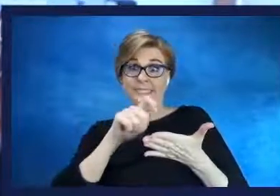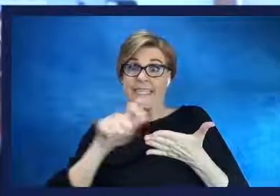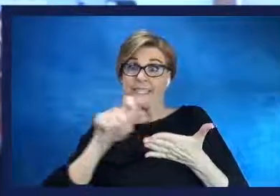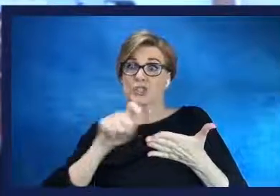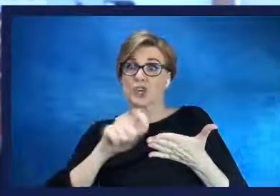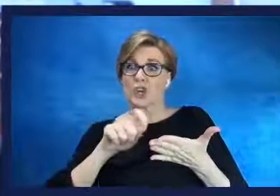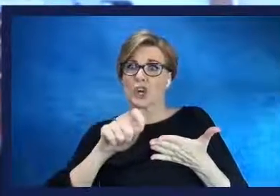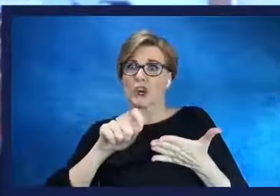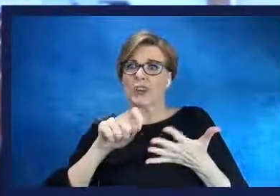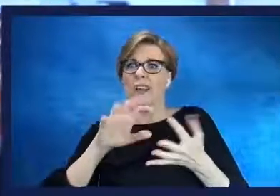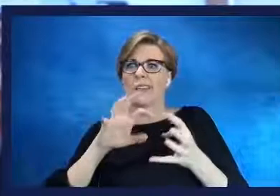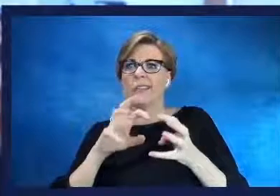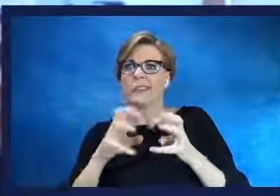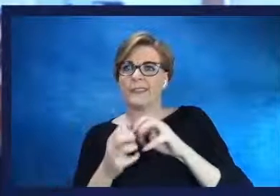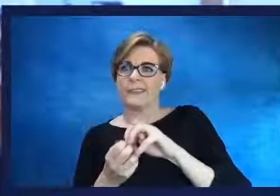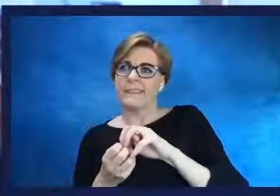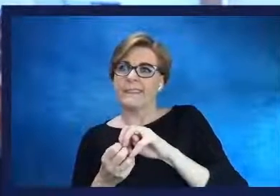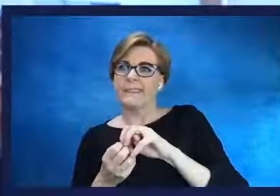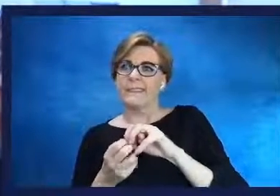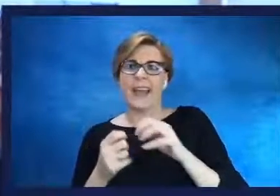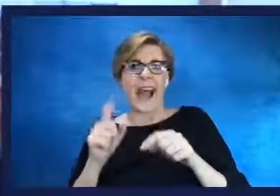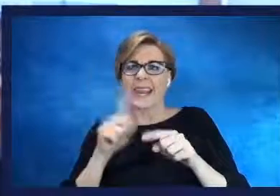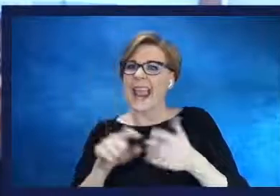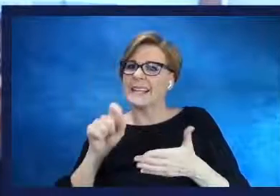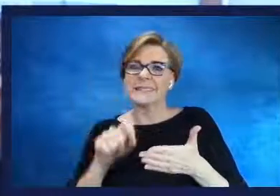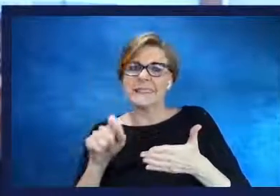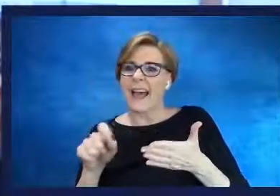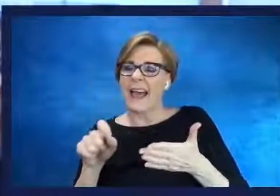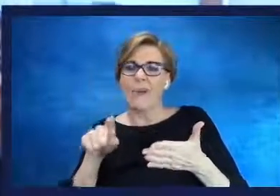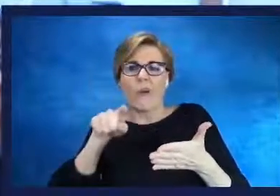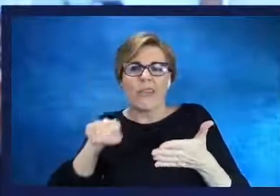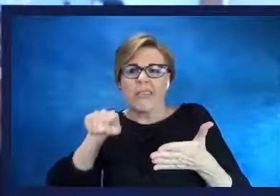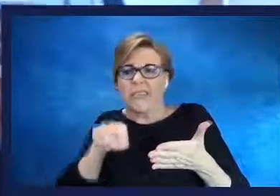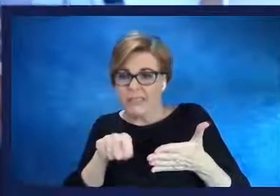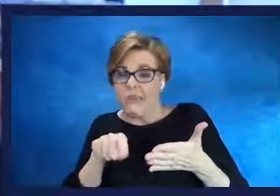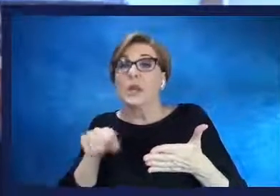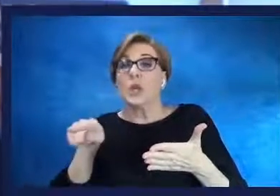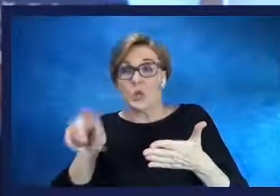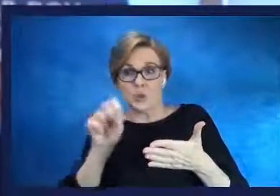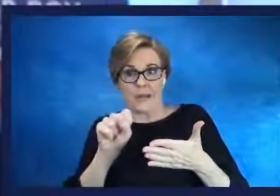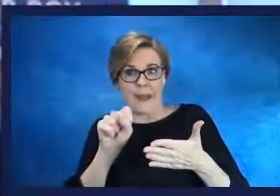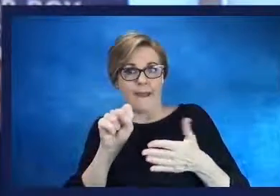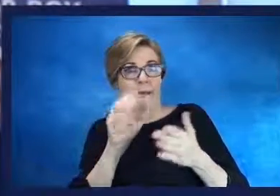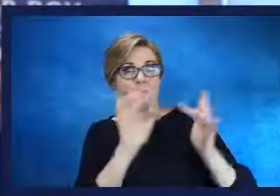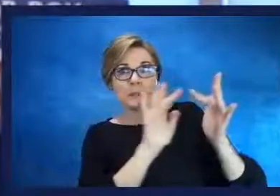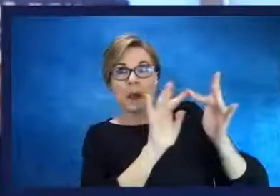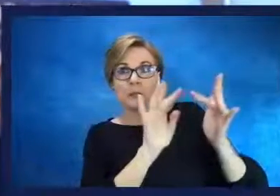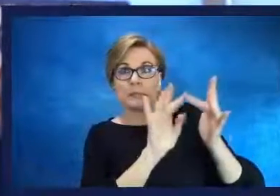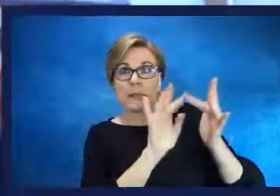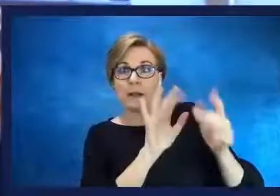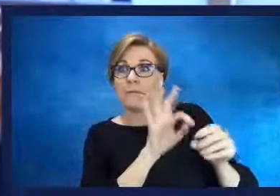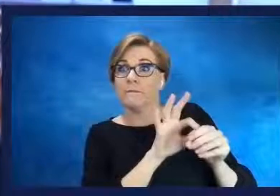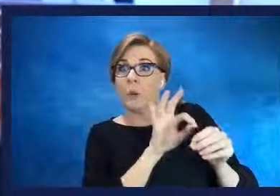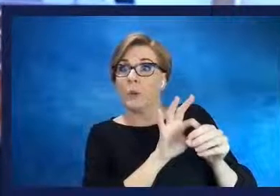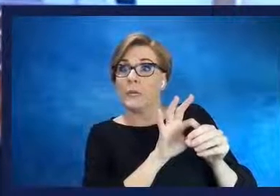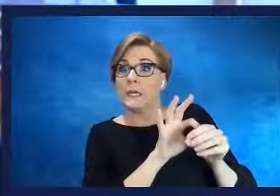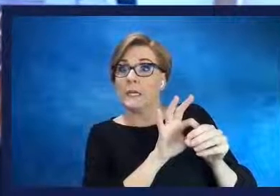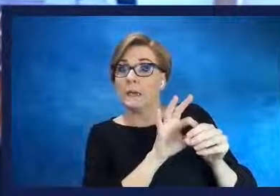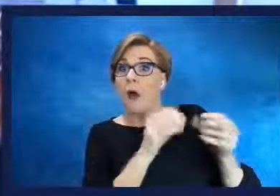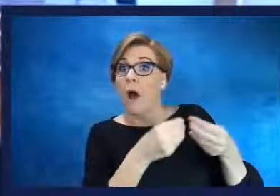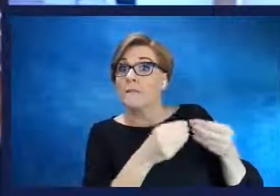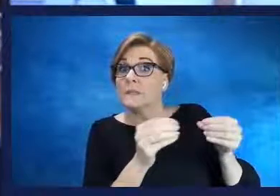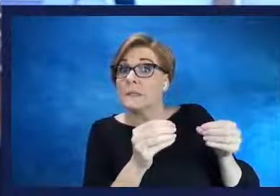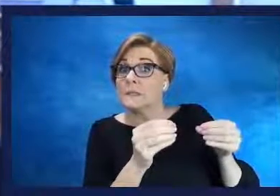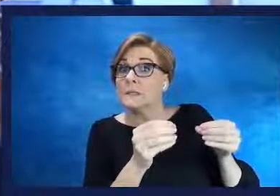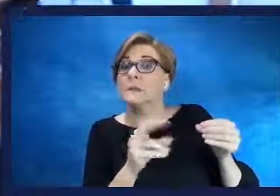board, bipartisan, can come out and assist you with completing a registration or updating your registration, example, to update your signature so